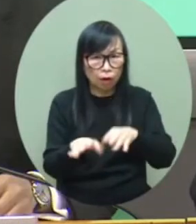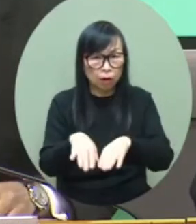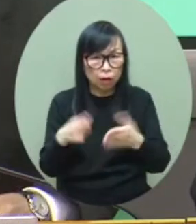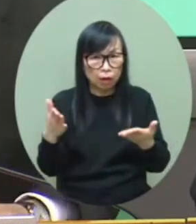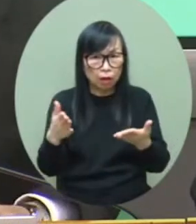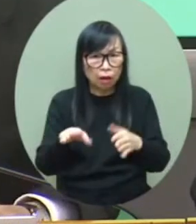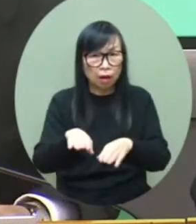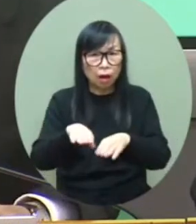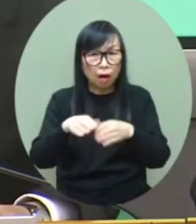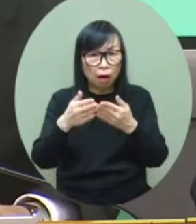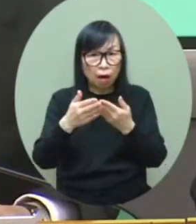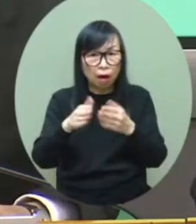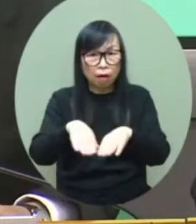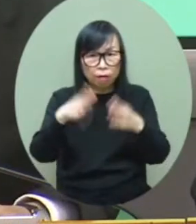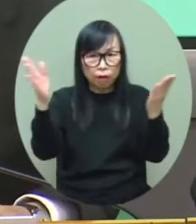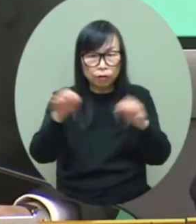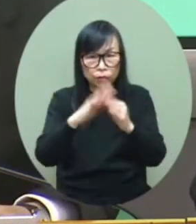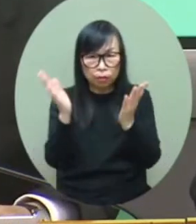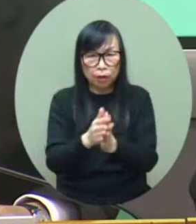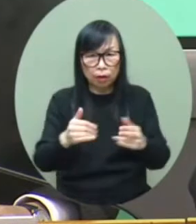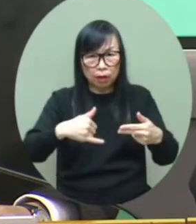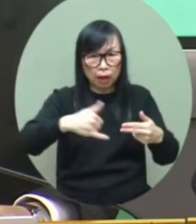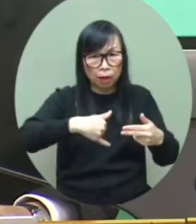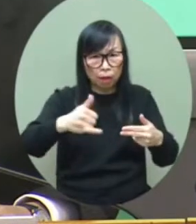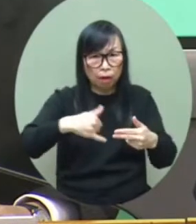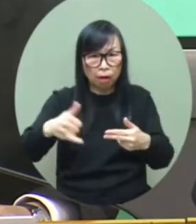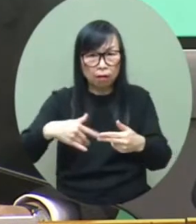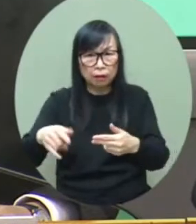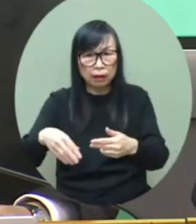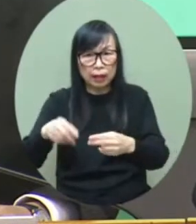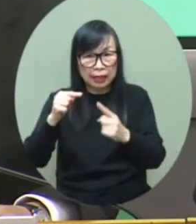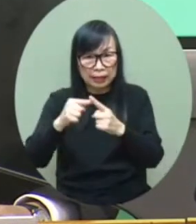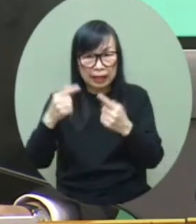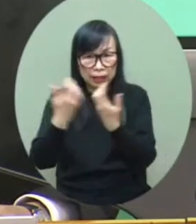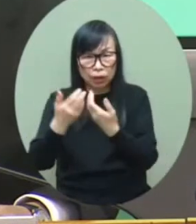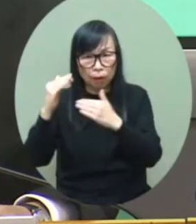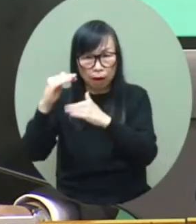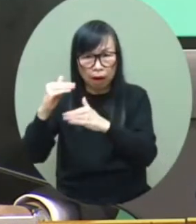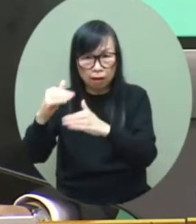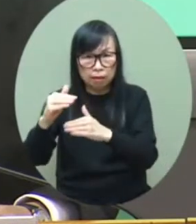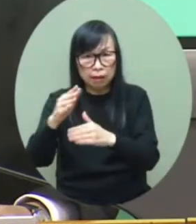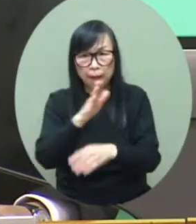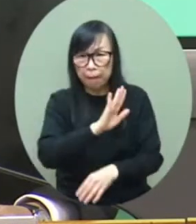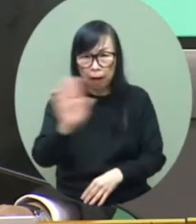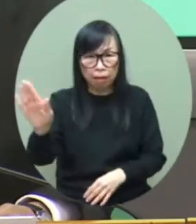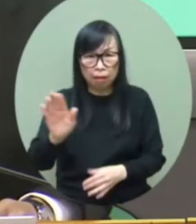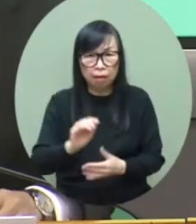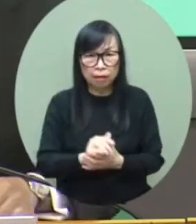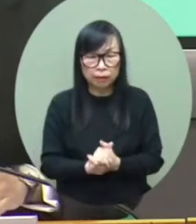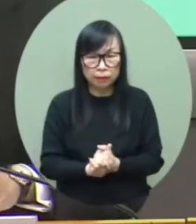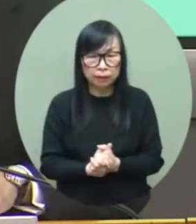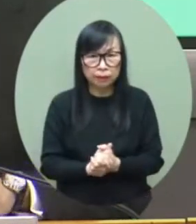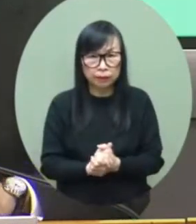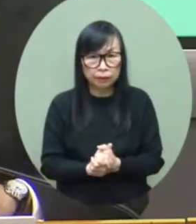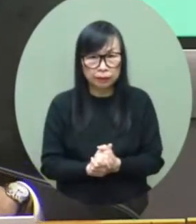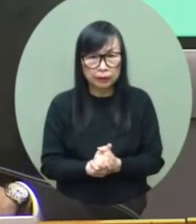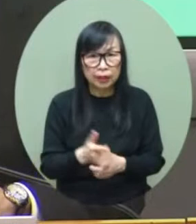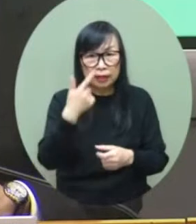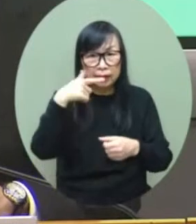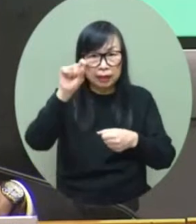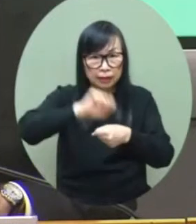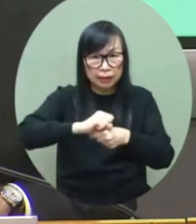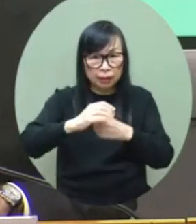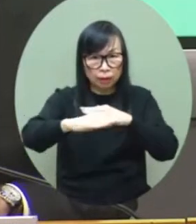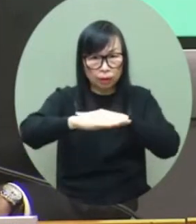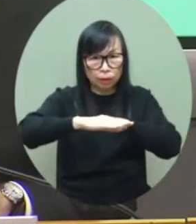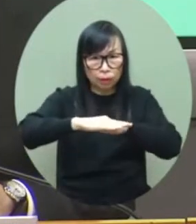from the 6th of February, all boundary cross control points will be reopened, and there will be no longer a daily